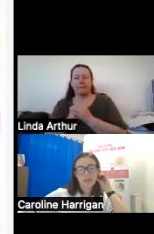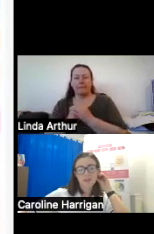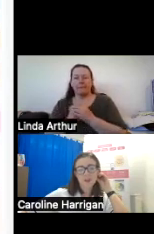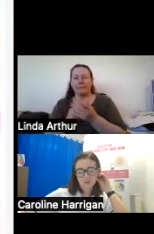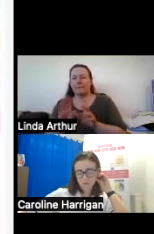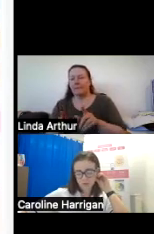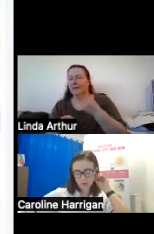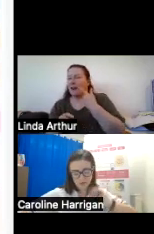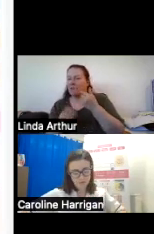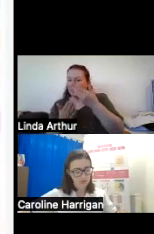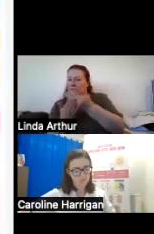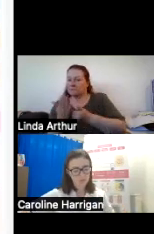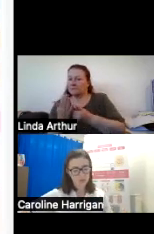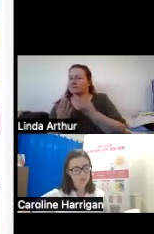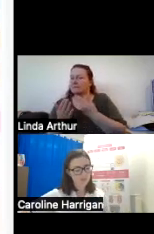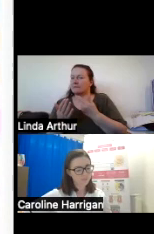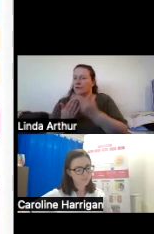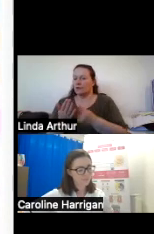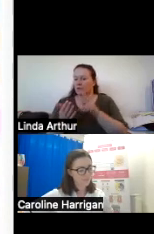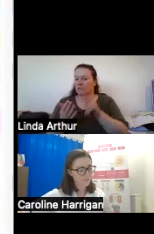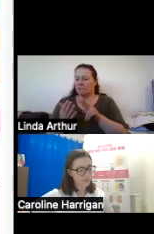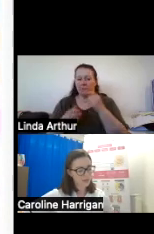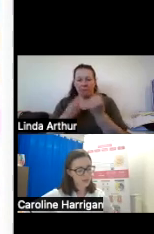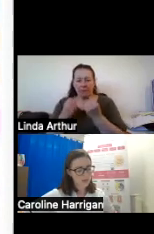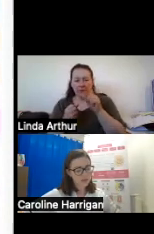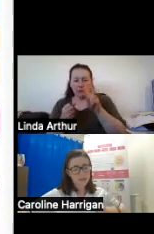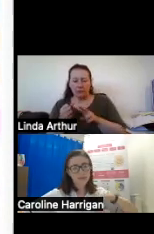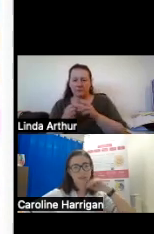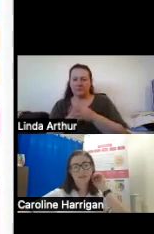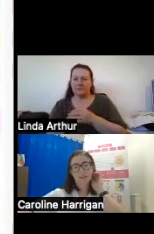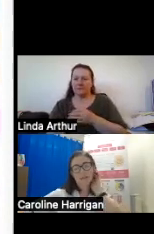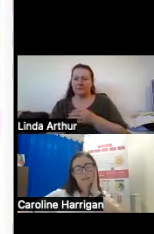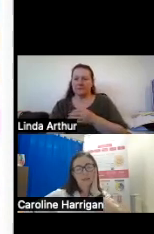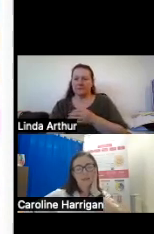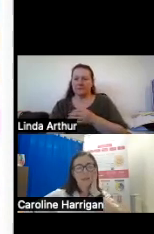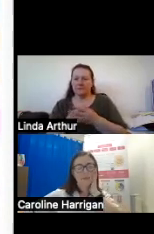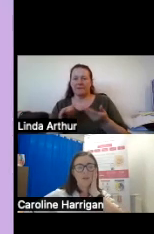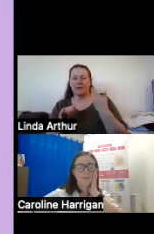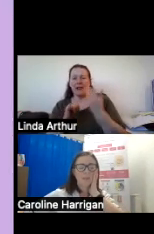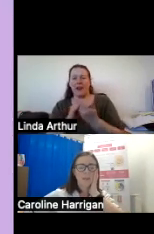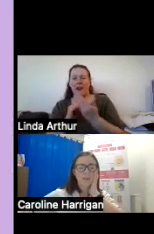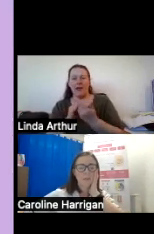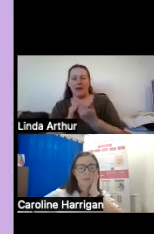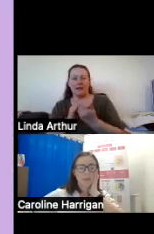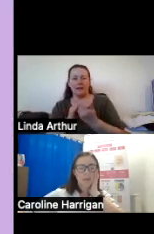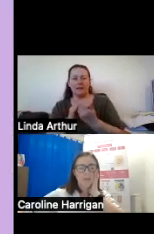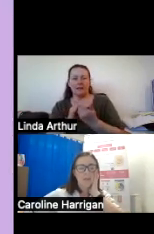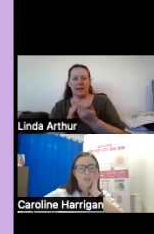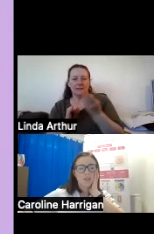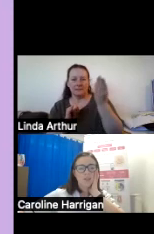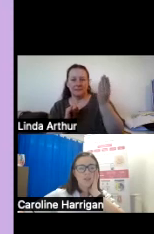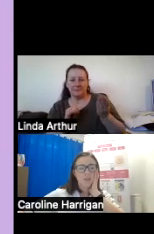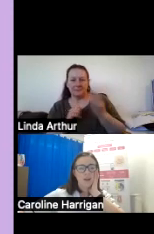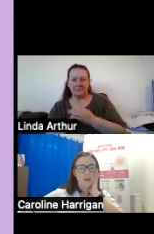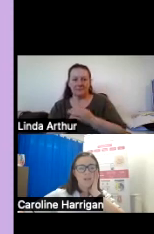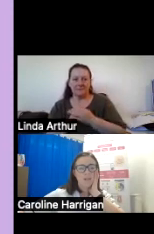lovely document for you to look up. And then this is the last slide there, Ellen, for me. And this is